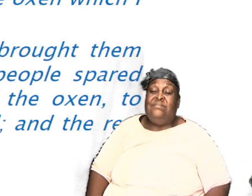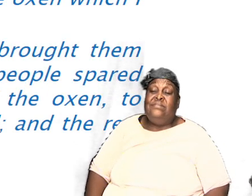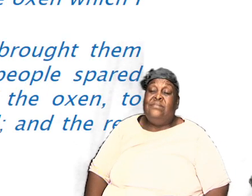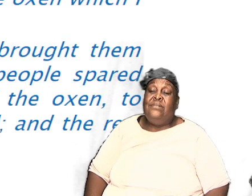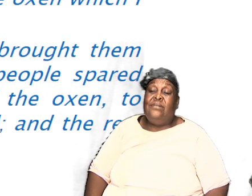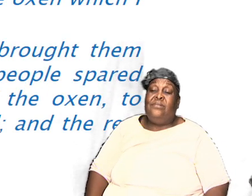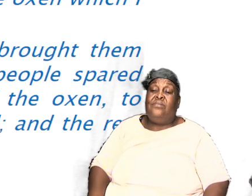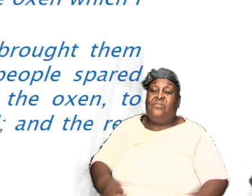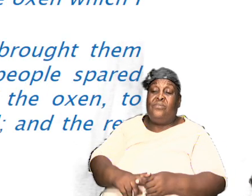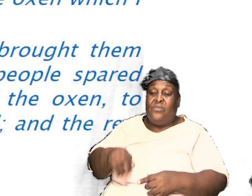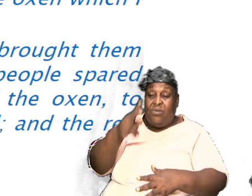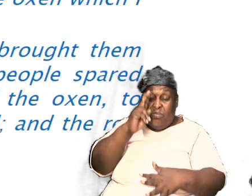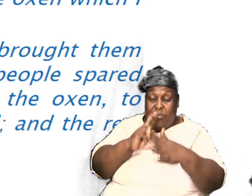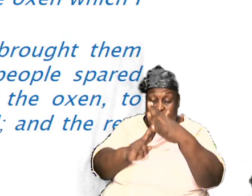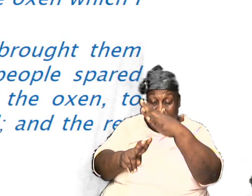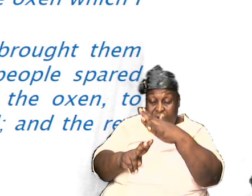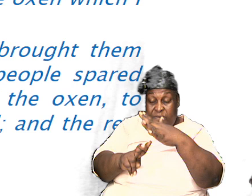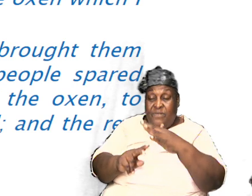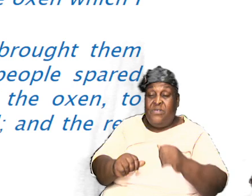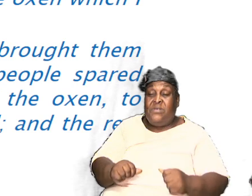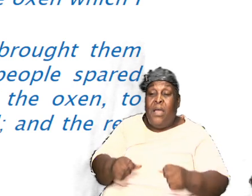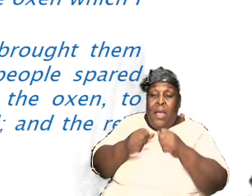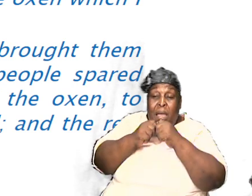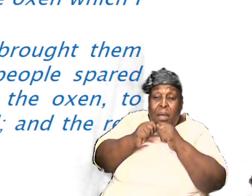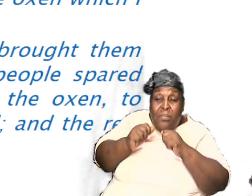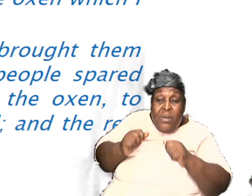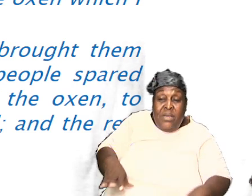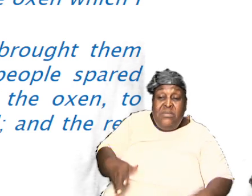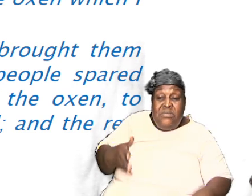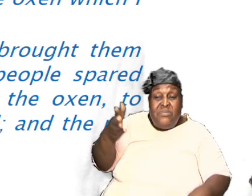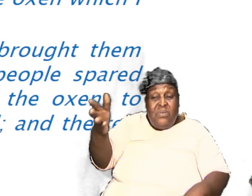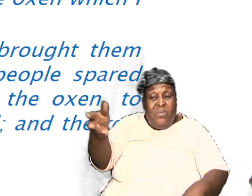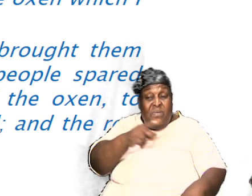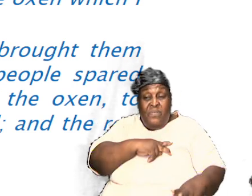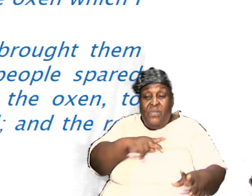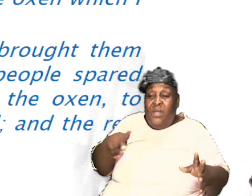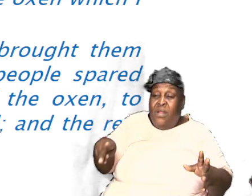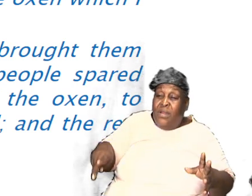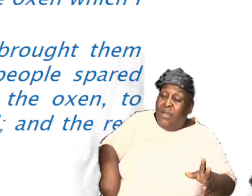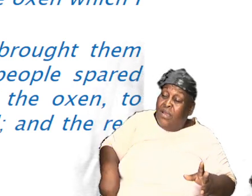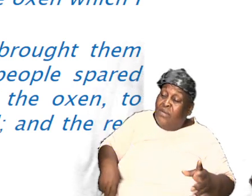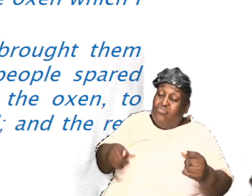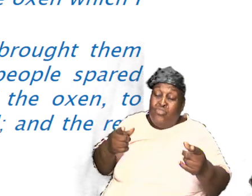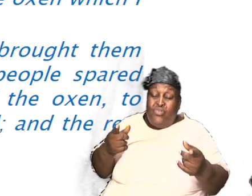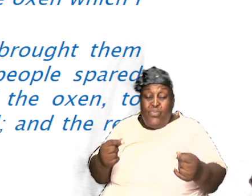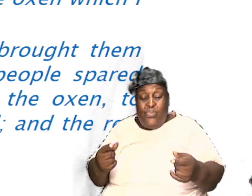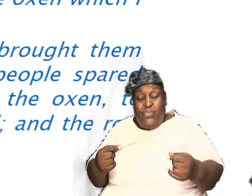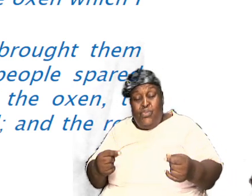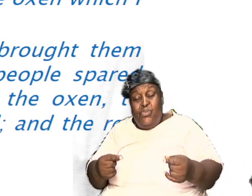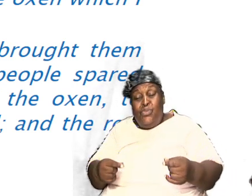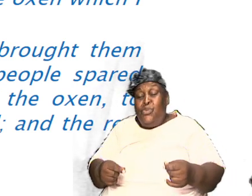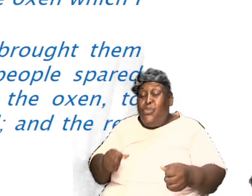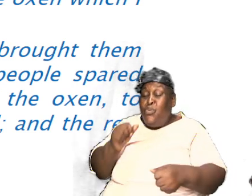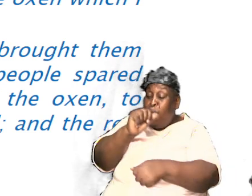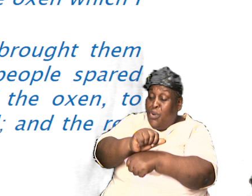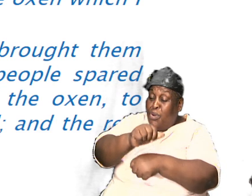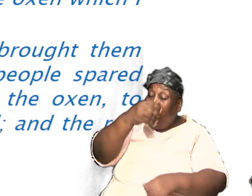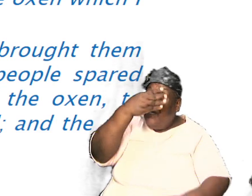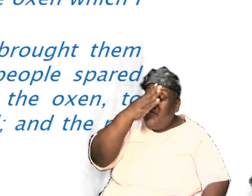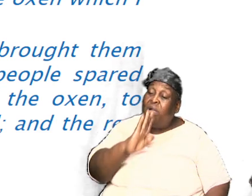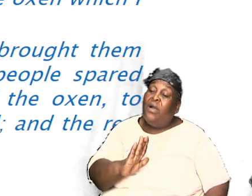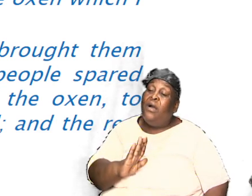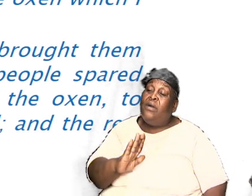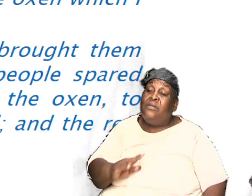So the prophet, blessed be the word of the Lord, I have performed the commandment